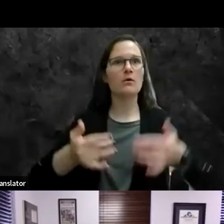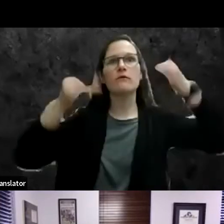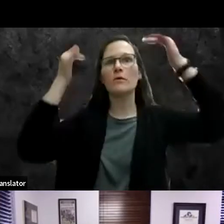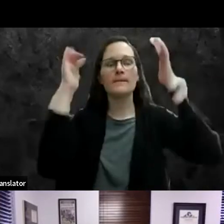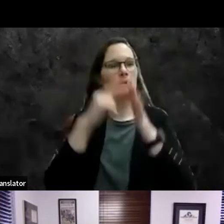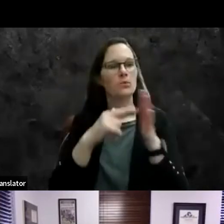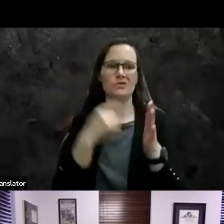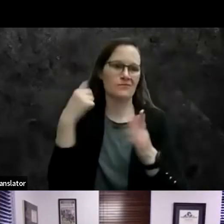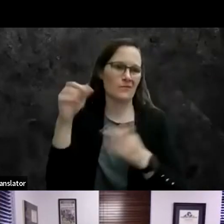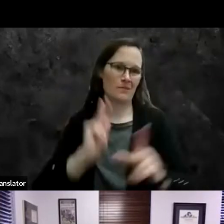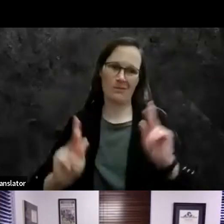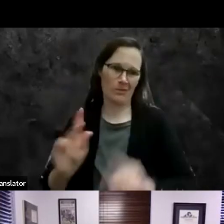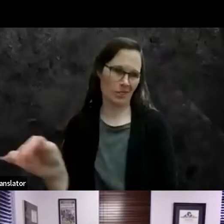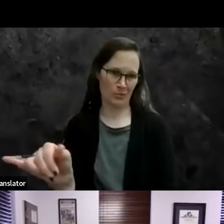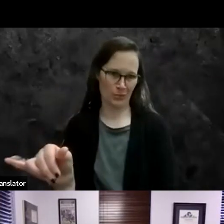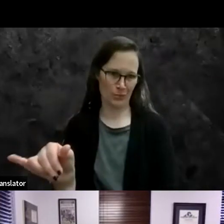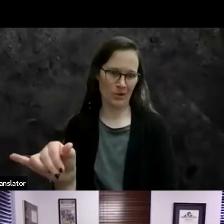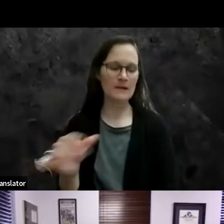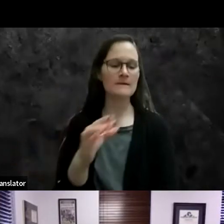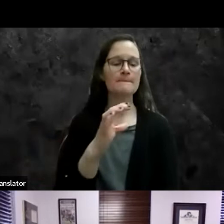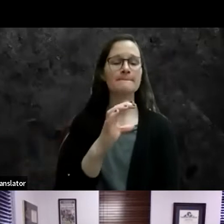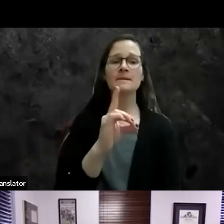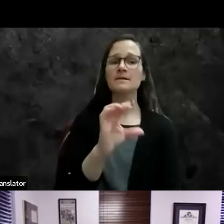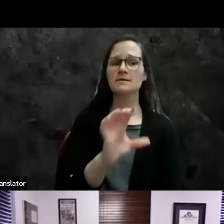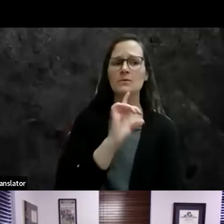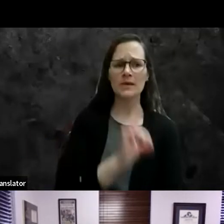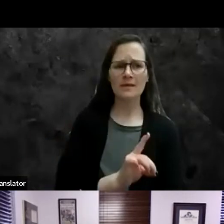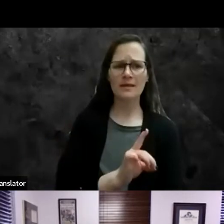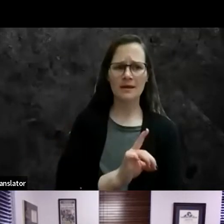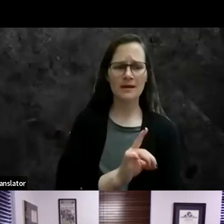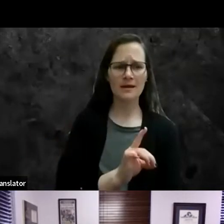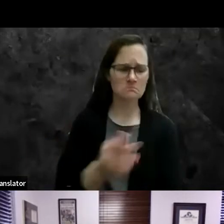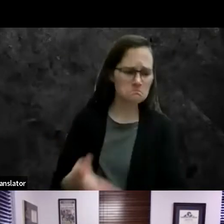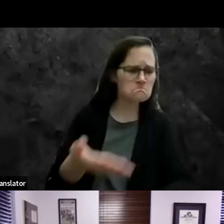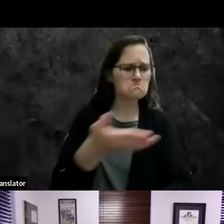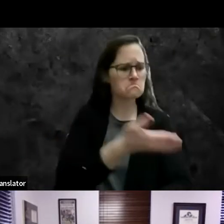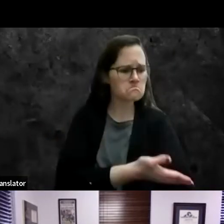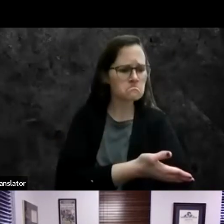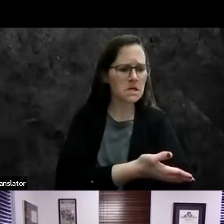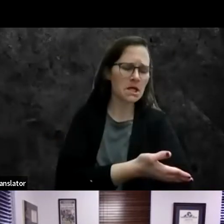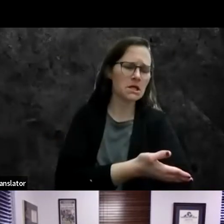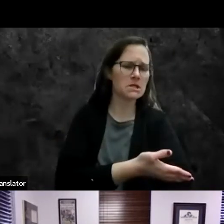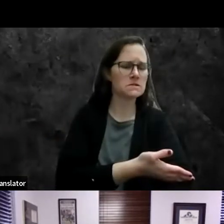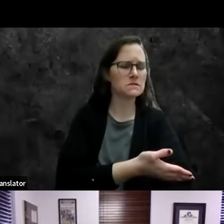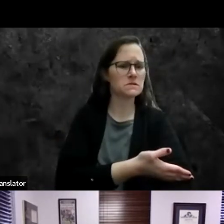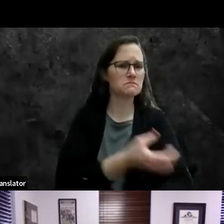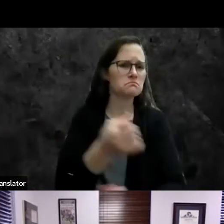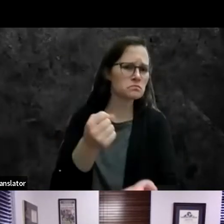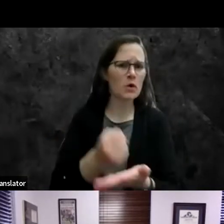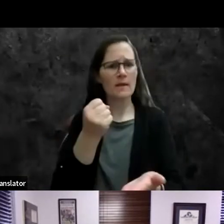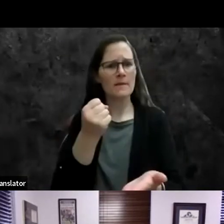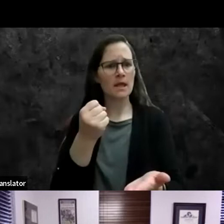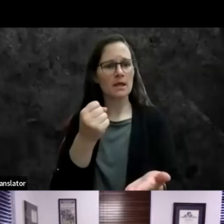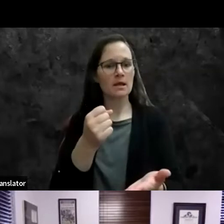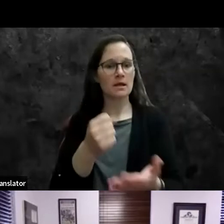the population. So I think the CDC actually is improving in its credibility from early in the pandemic when it made